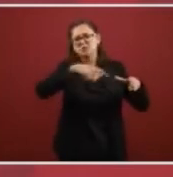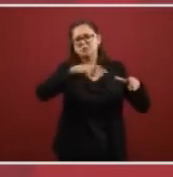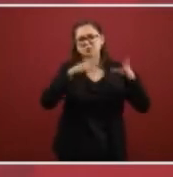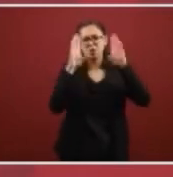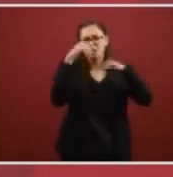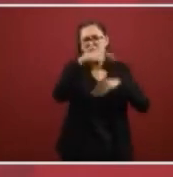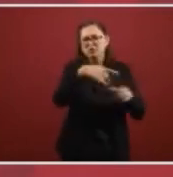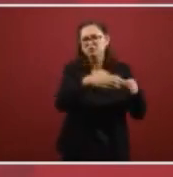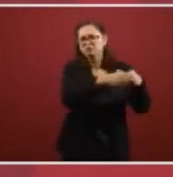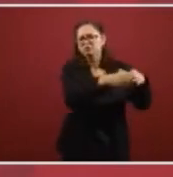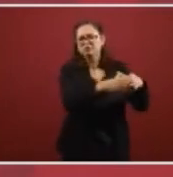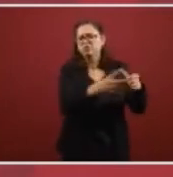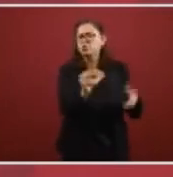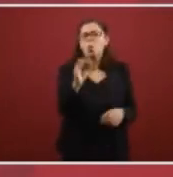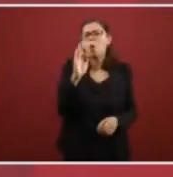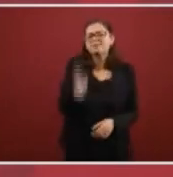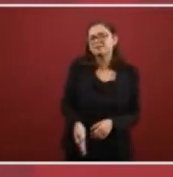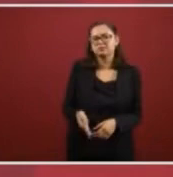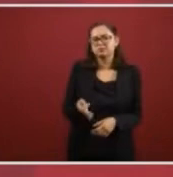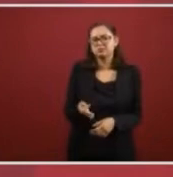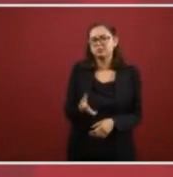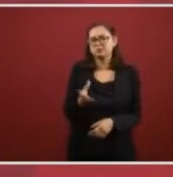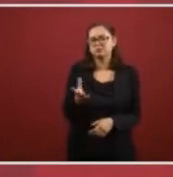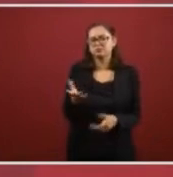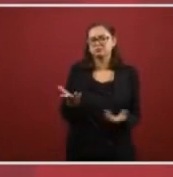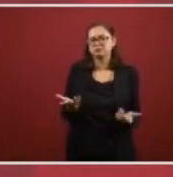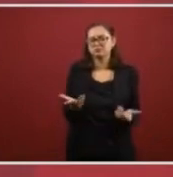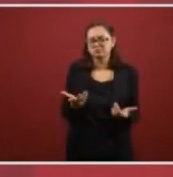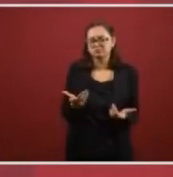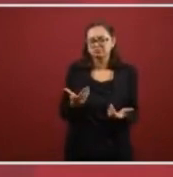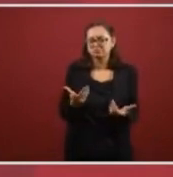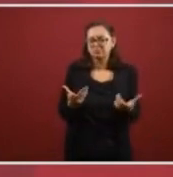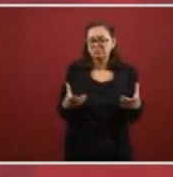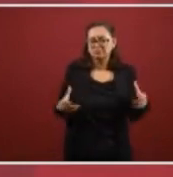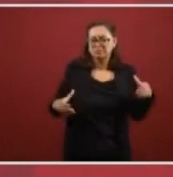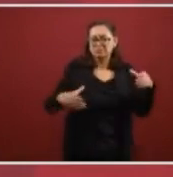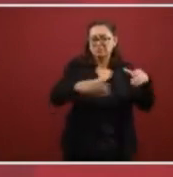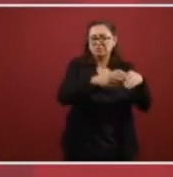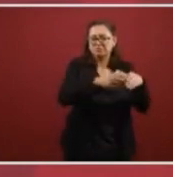have not been able or become